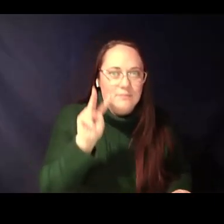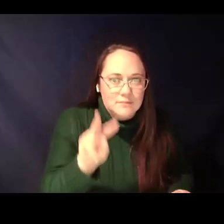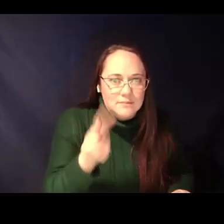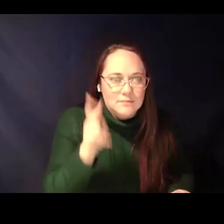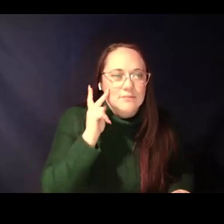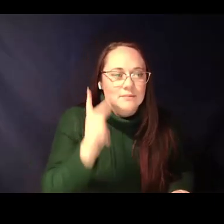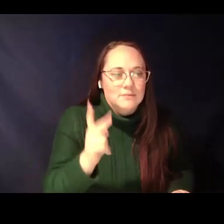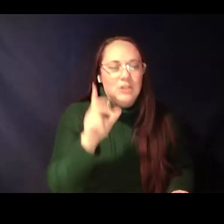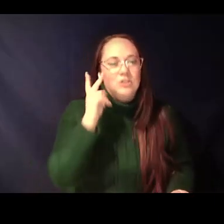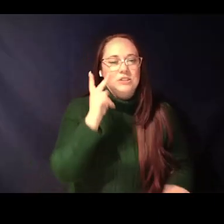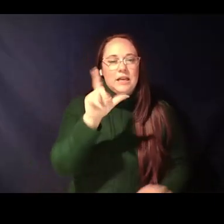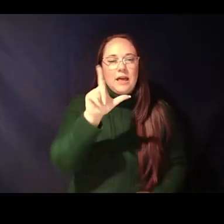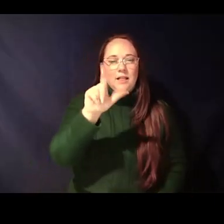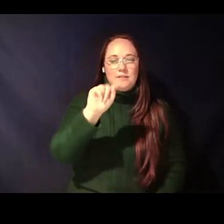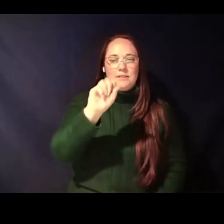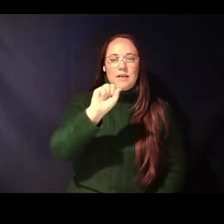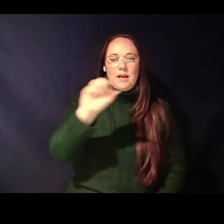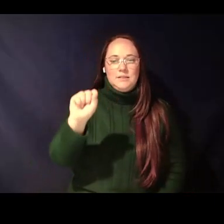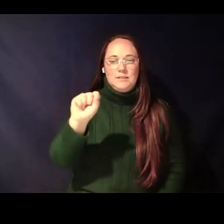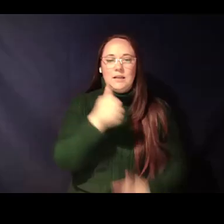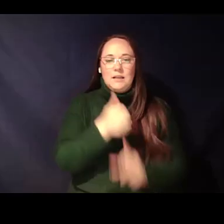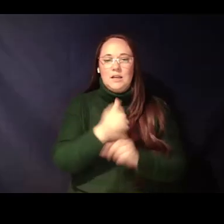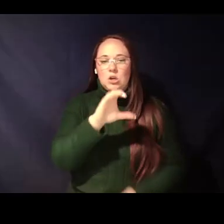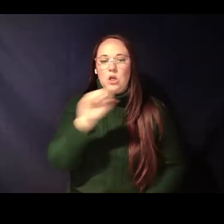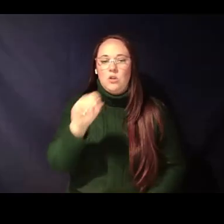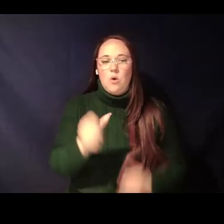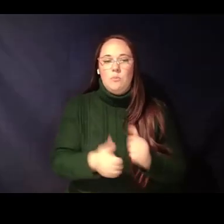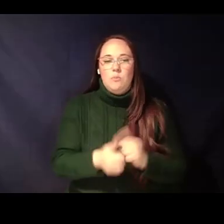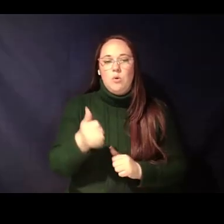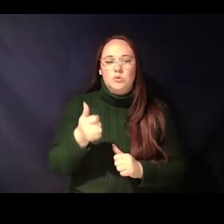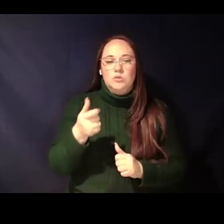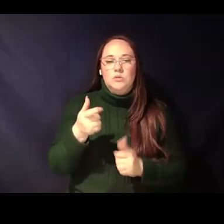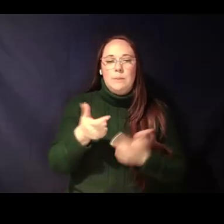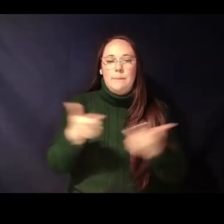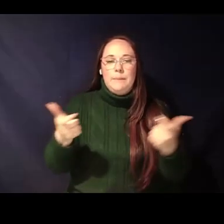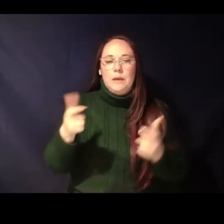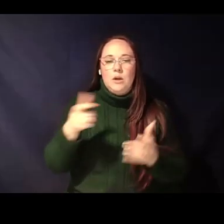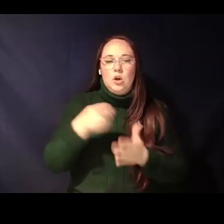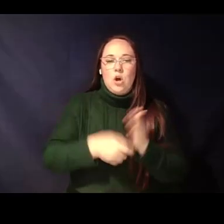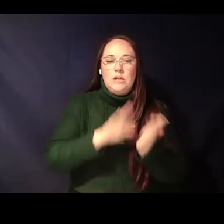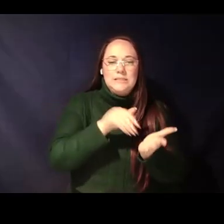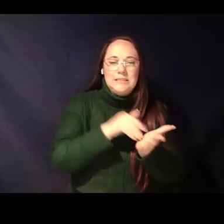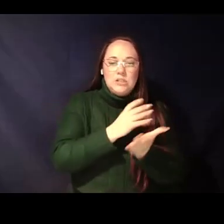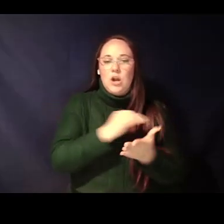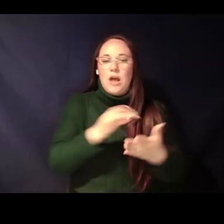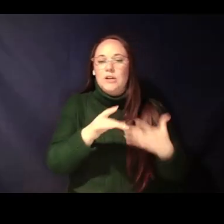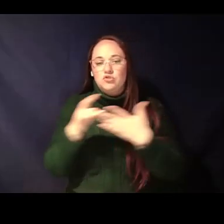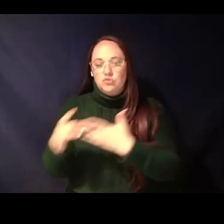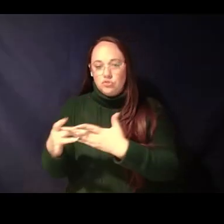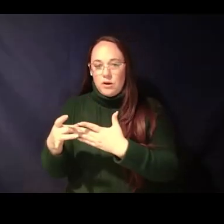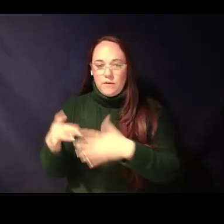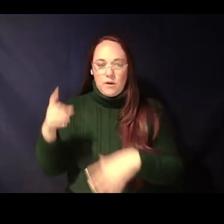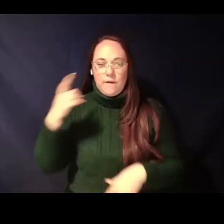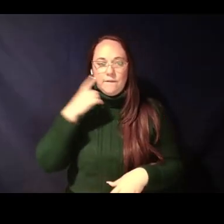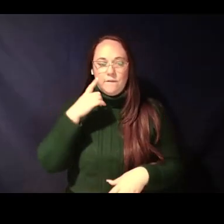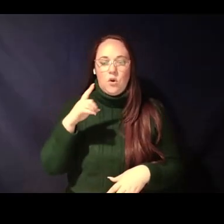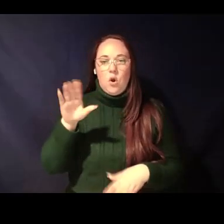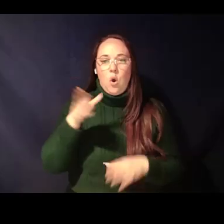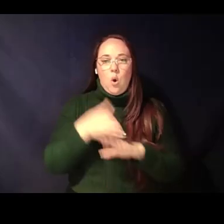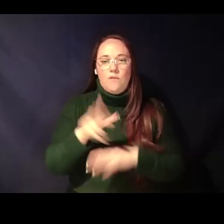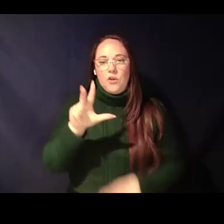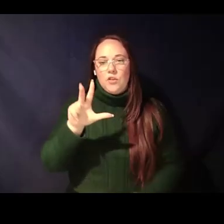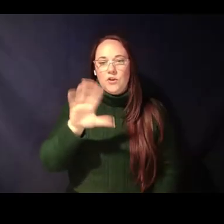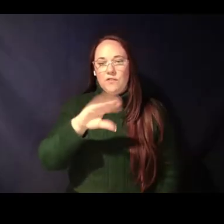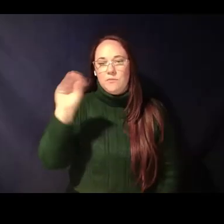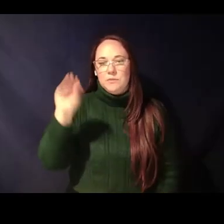see LTSS is Colorado's largest cost center and cost driver, accounting for over 35%